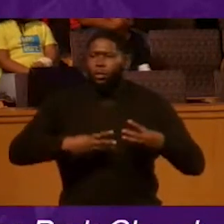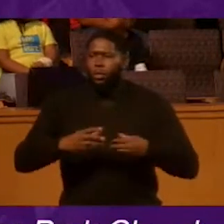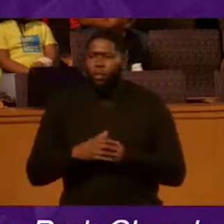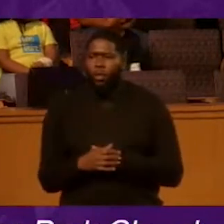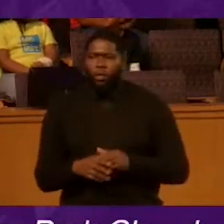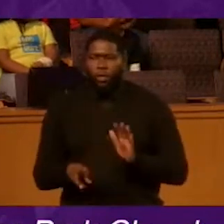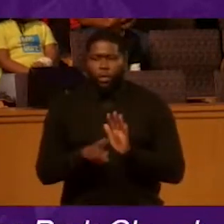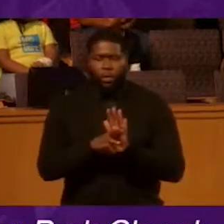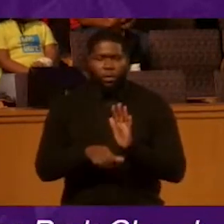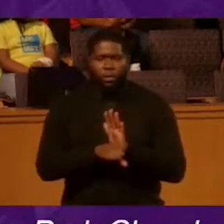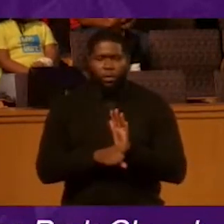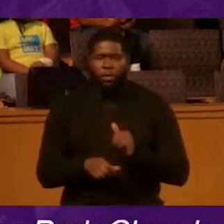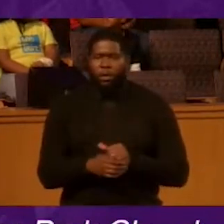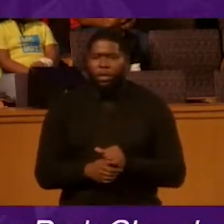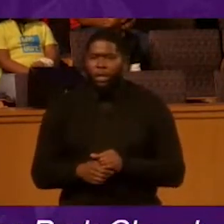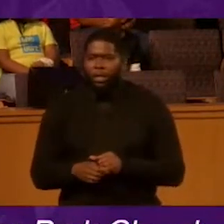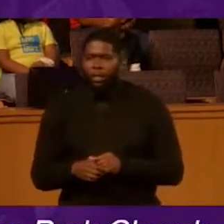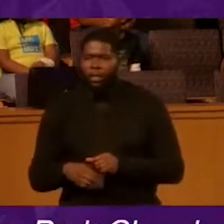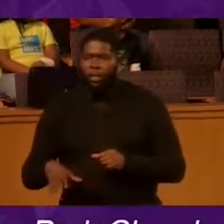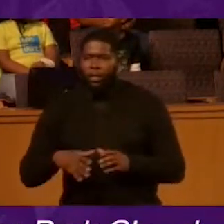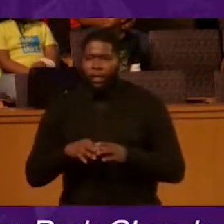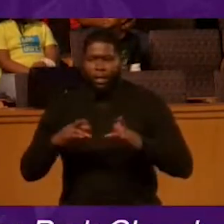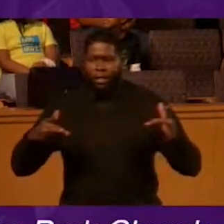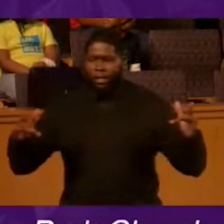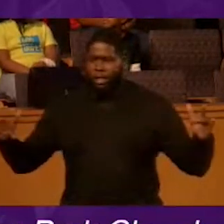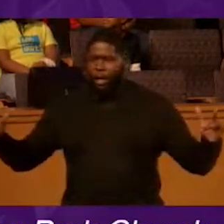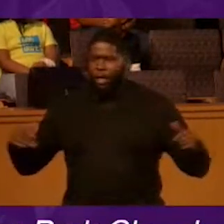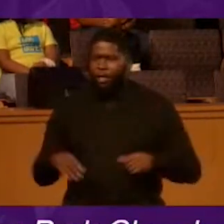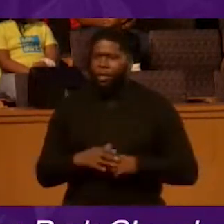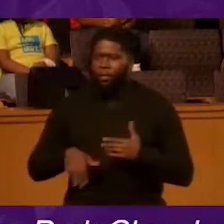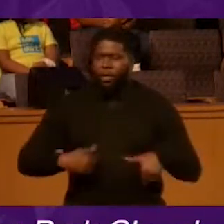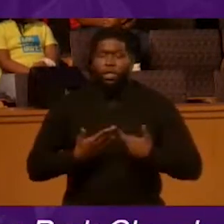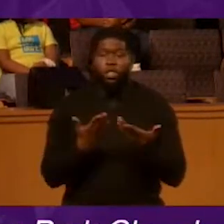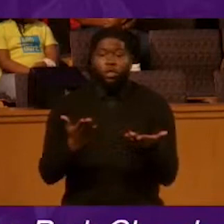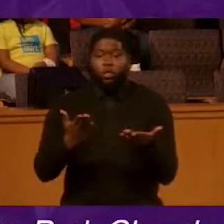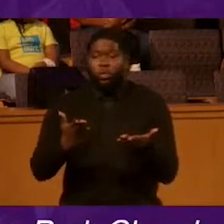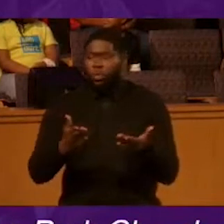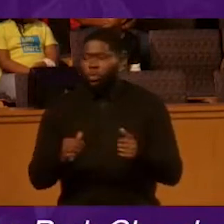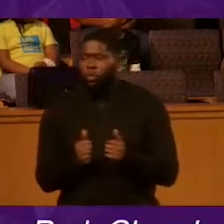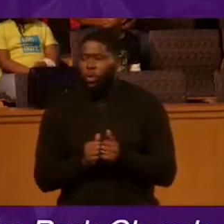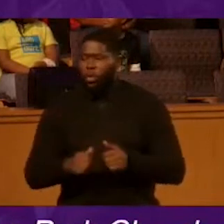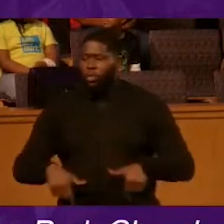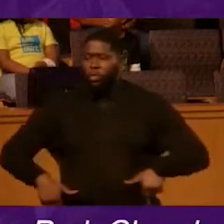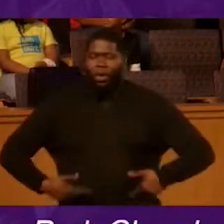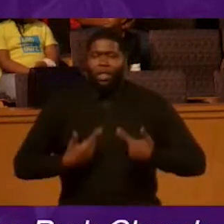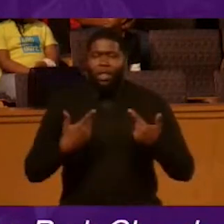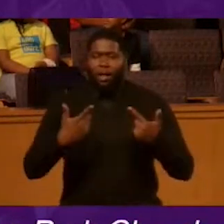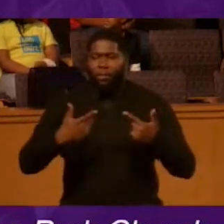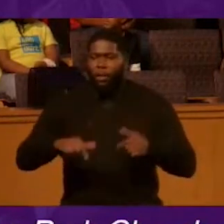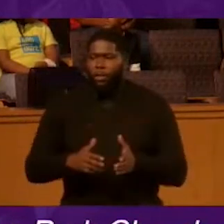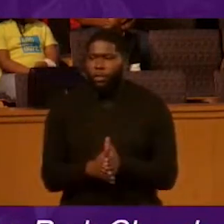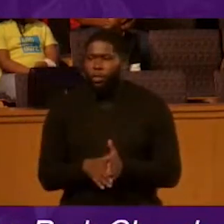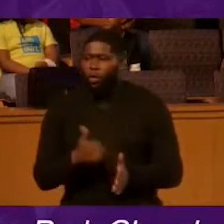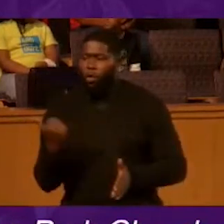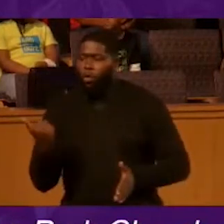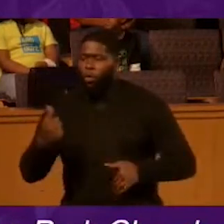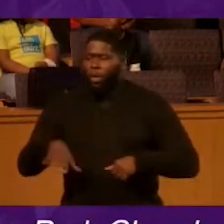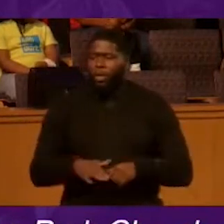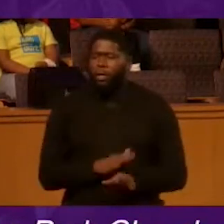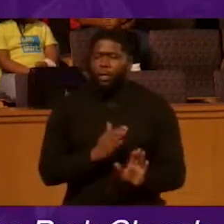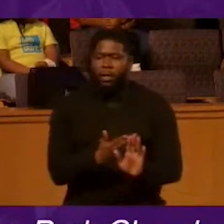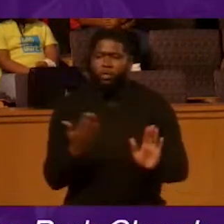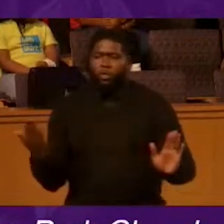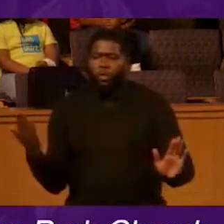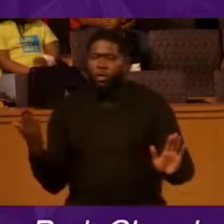14. Shine and be generous with your life and prompt others to open up to a